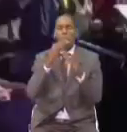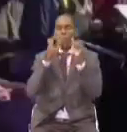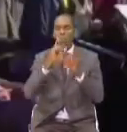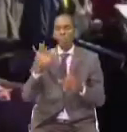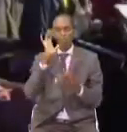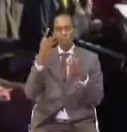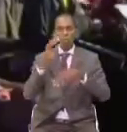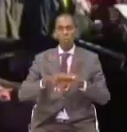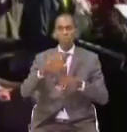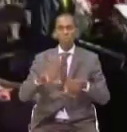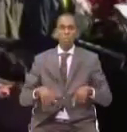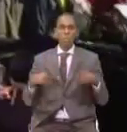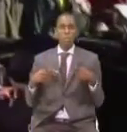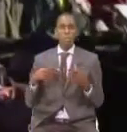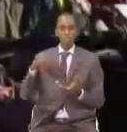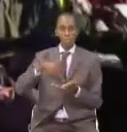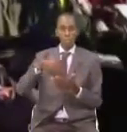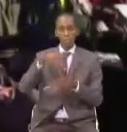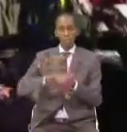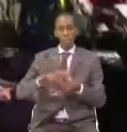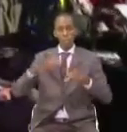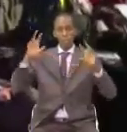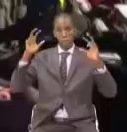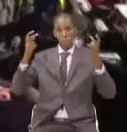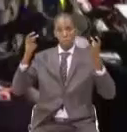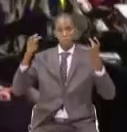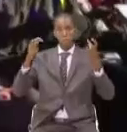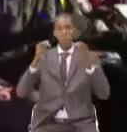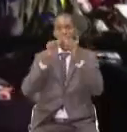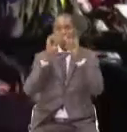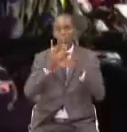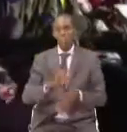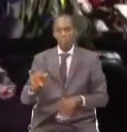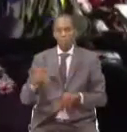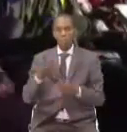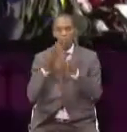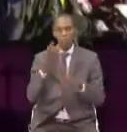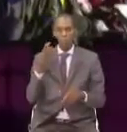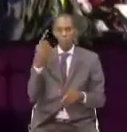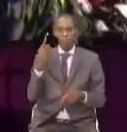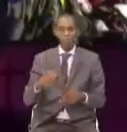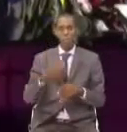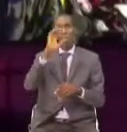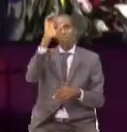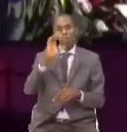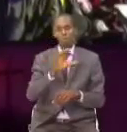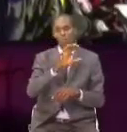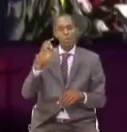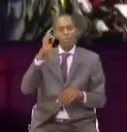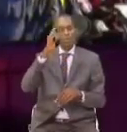your life. Tonight I'm talking to you on the blessings from the cross. For all